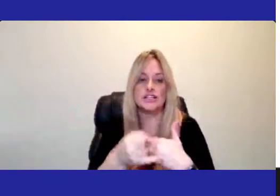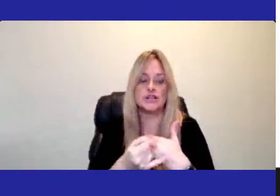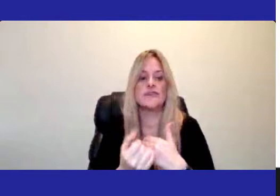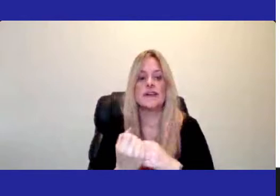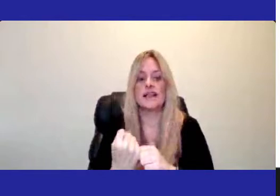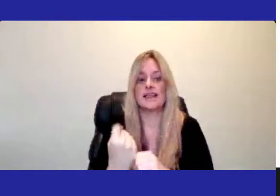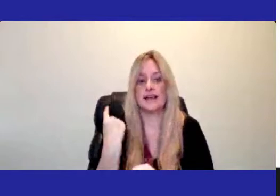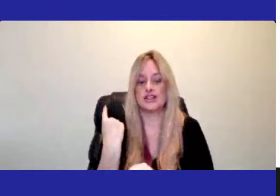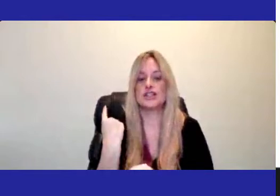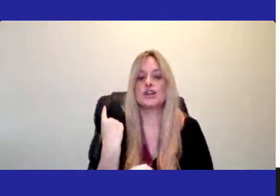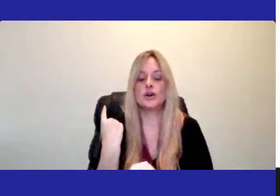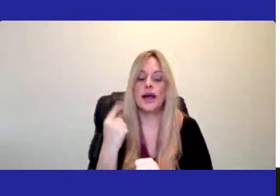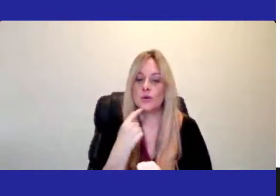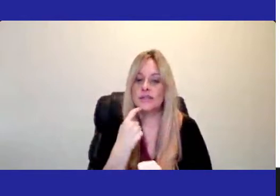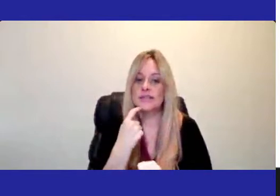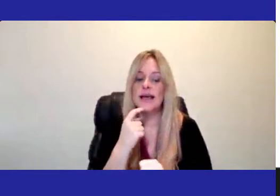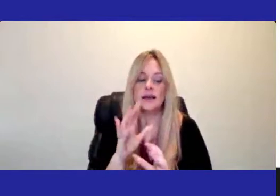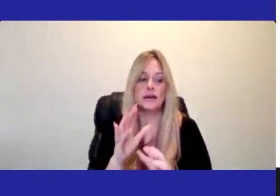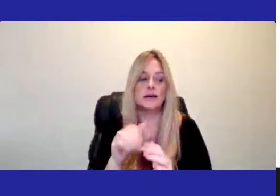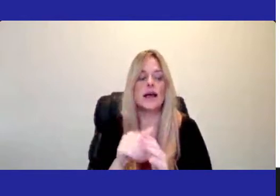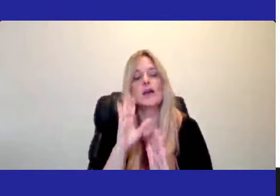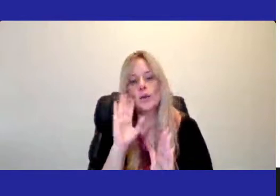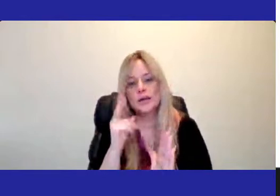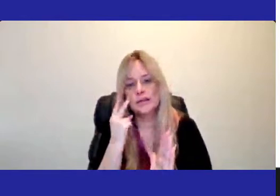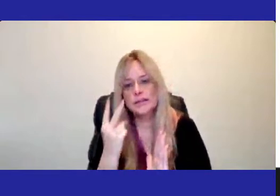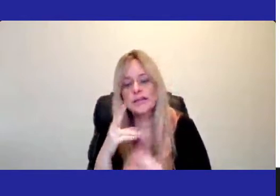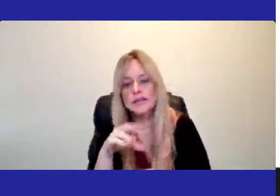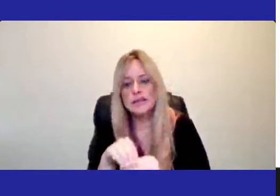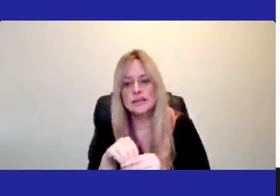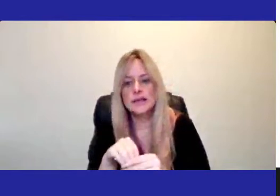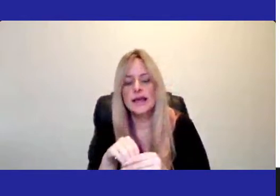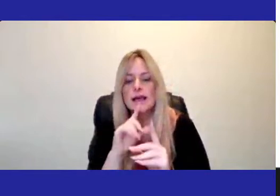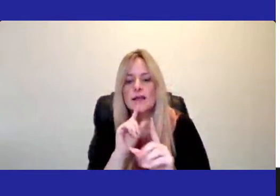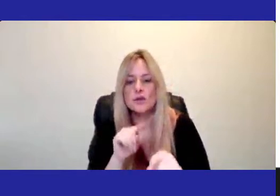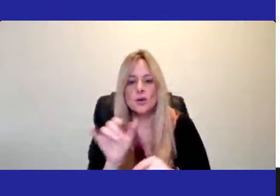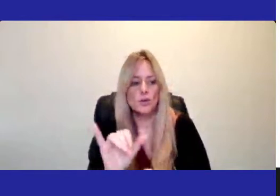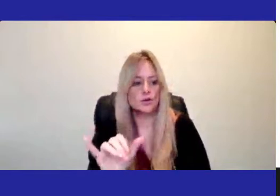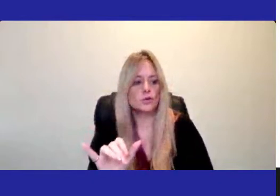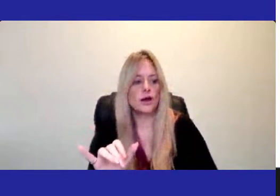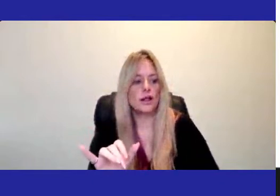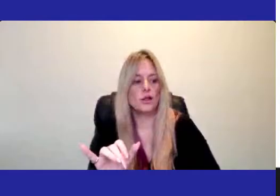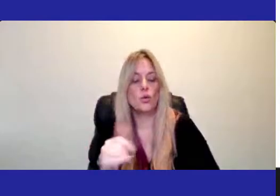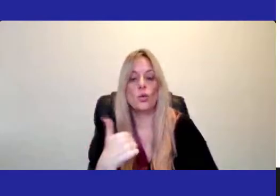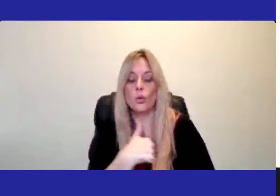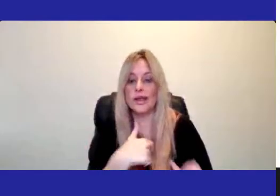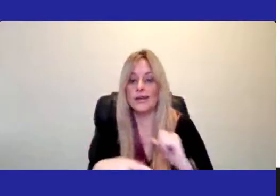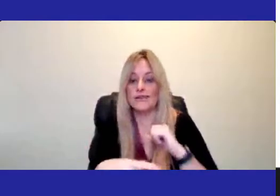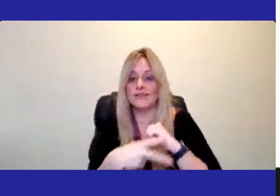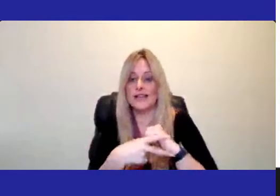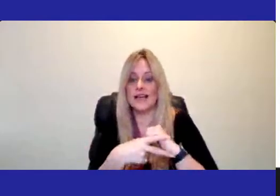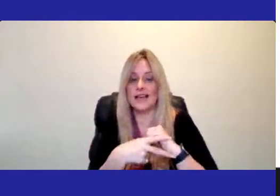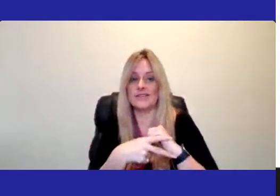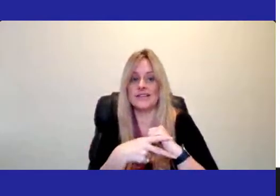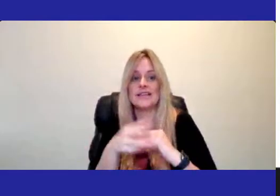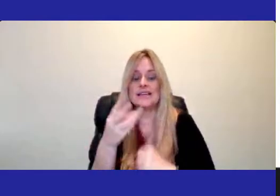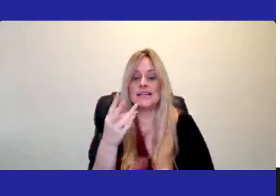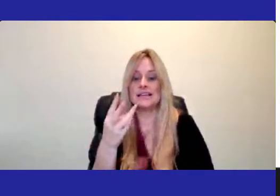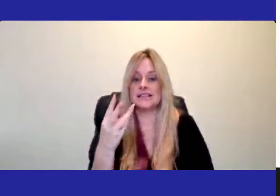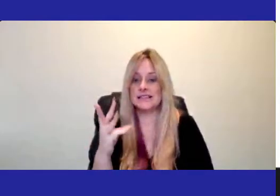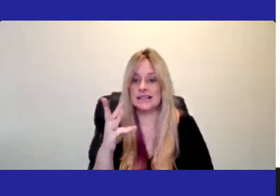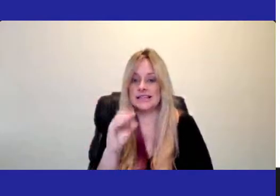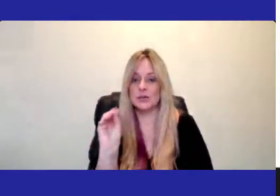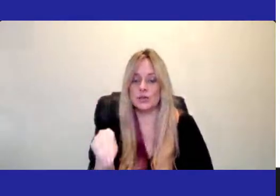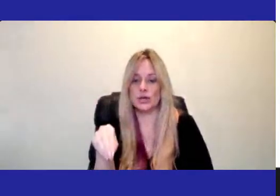say overall, and you'll see this in the report as well, we've saved 16% in cost as well